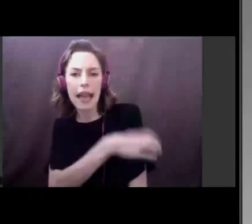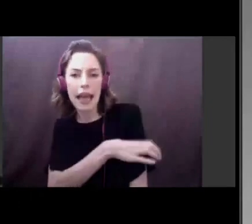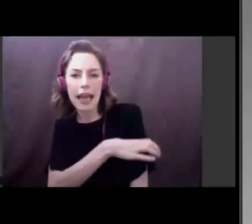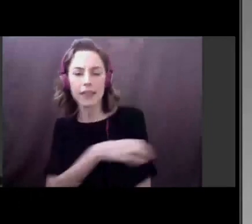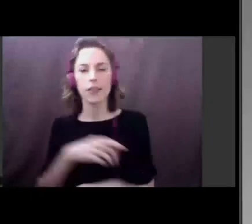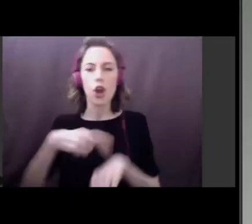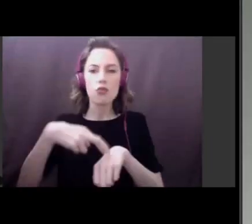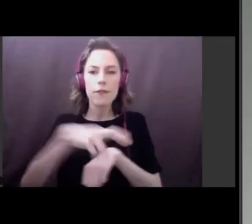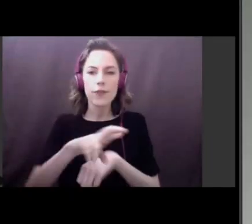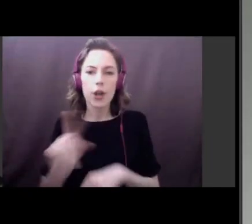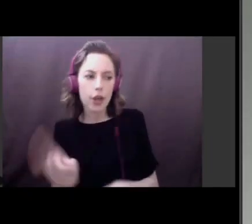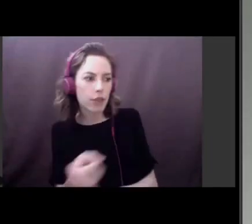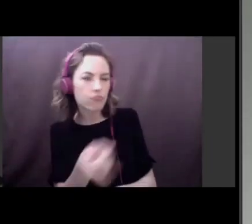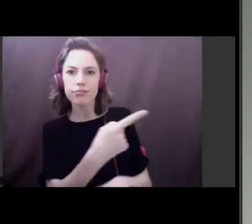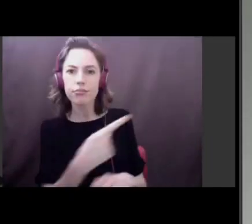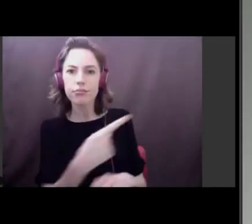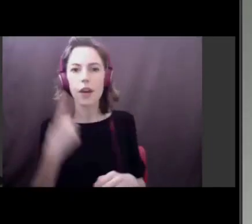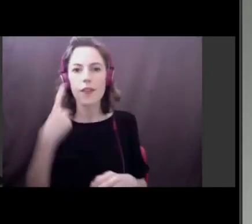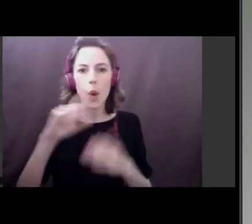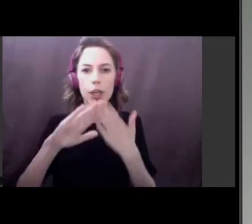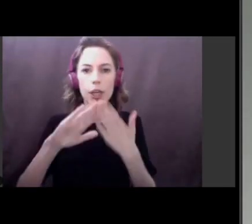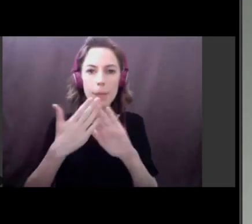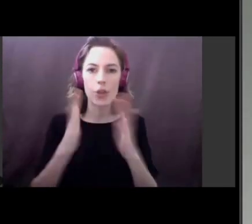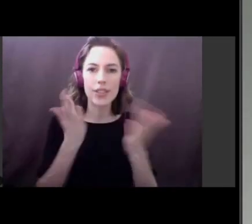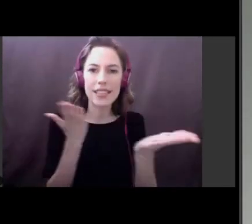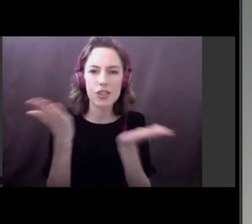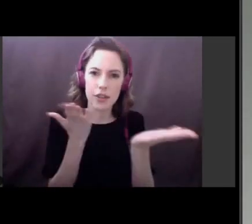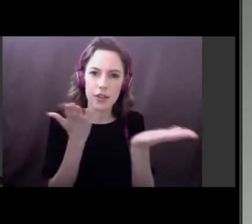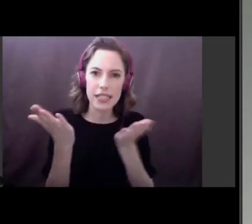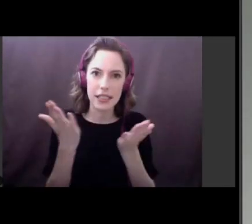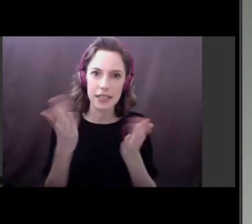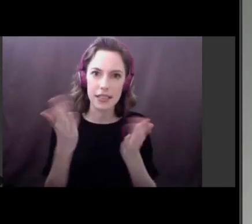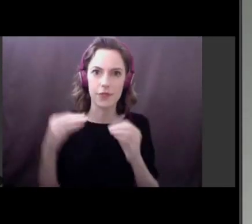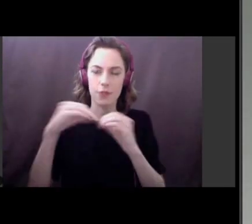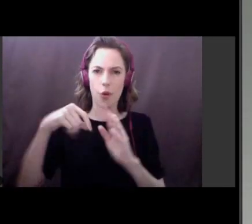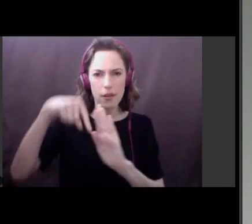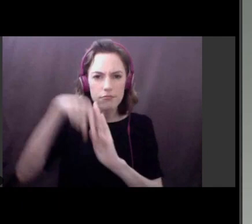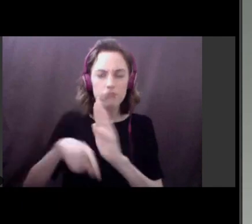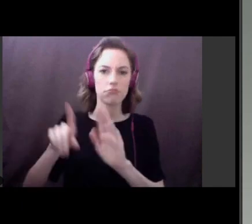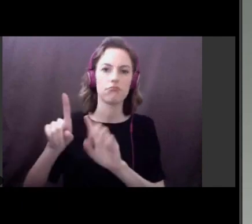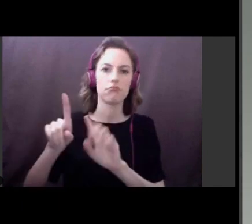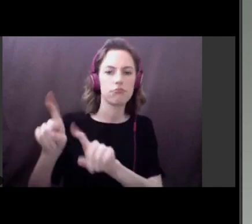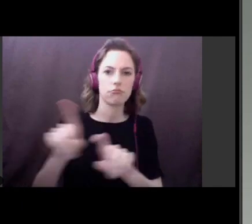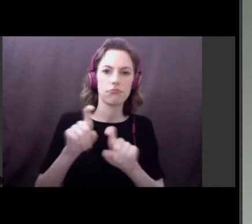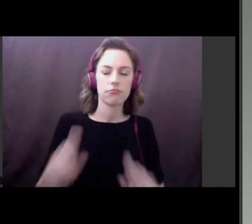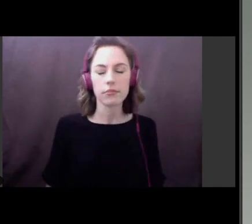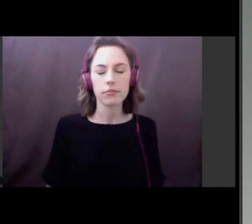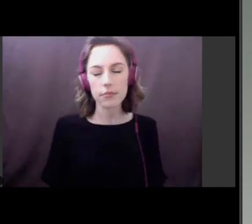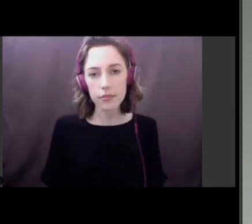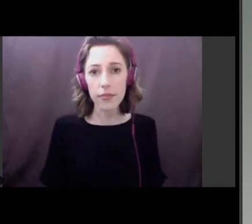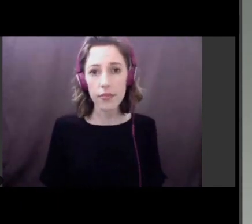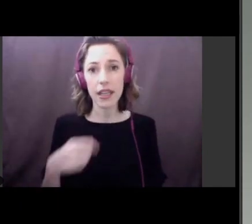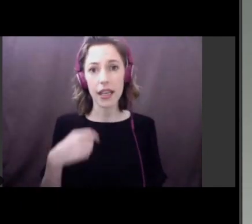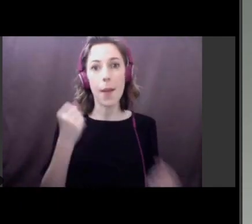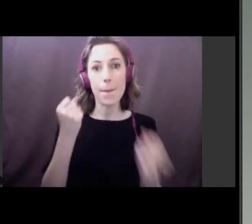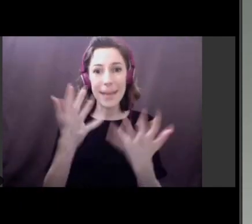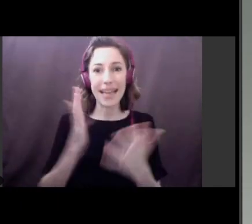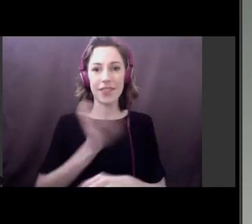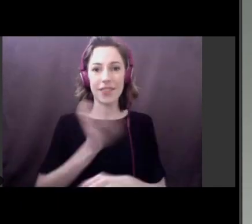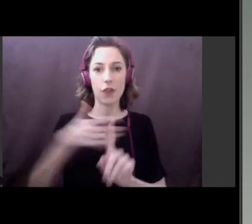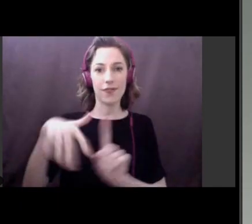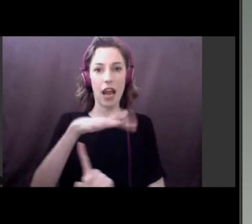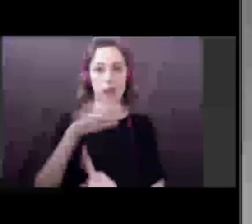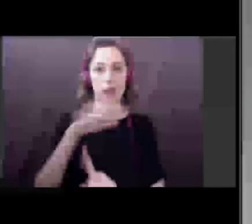of referrals in a lot of the environments of what we work, but often there's more than what we think. And